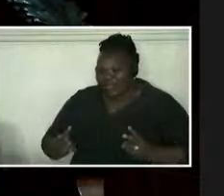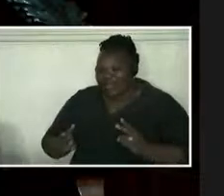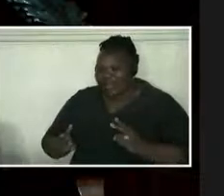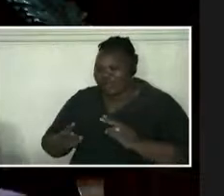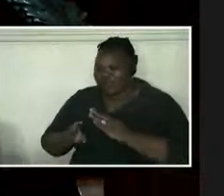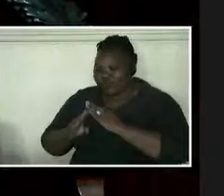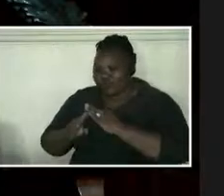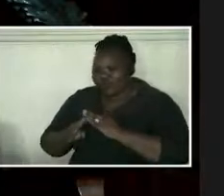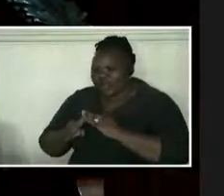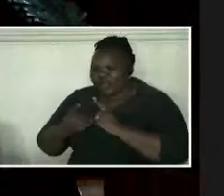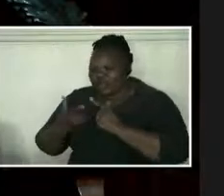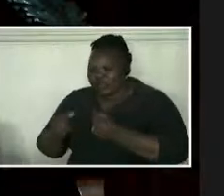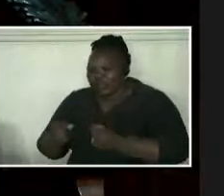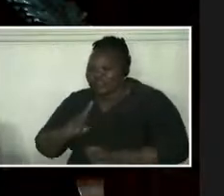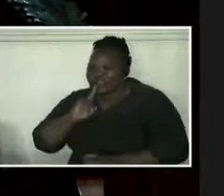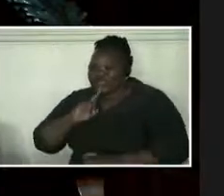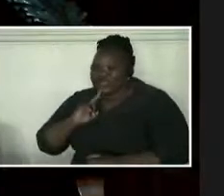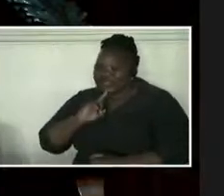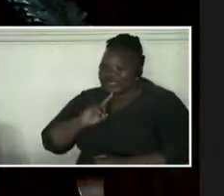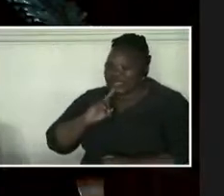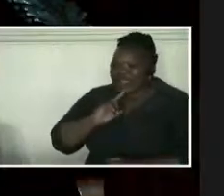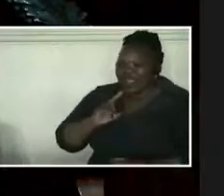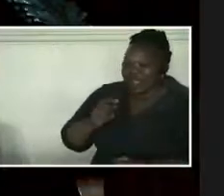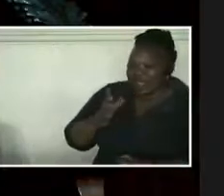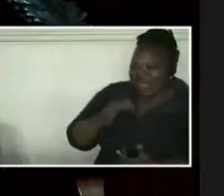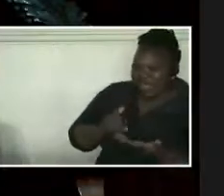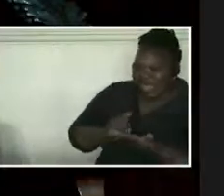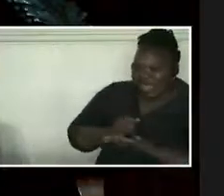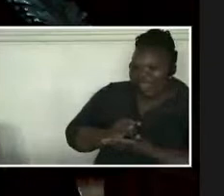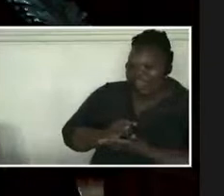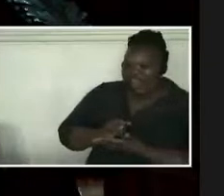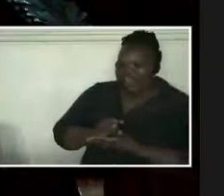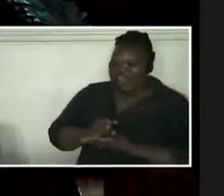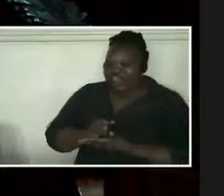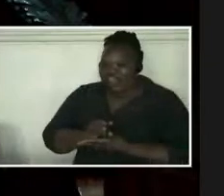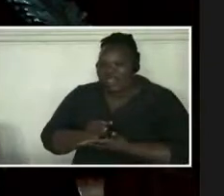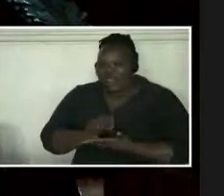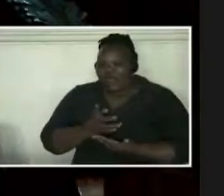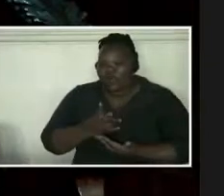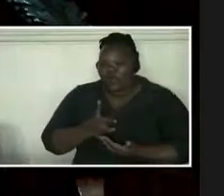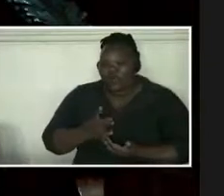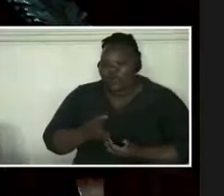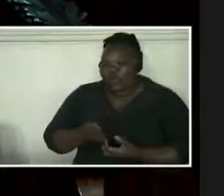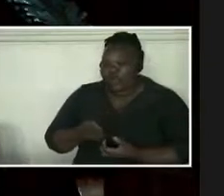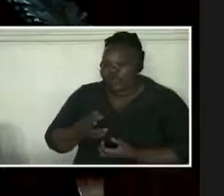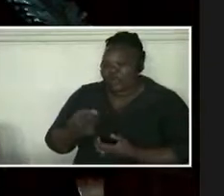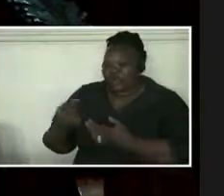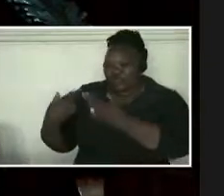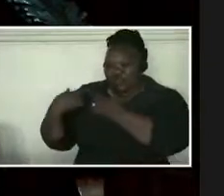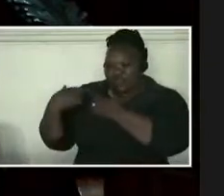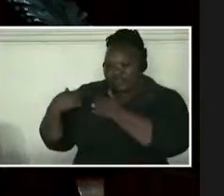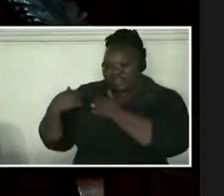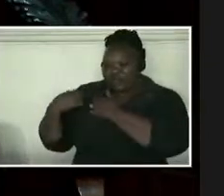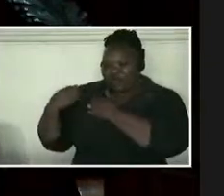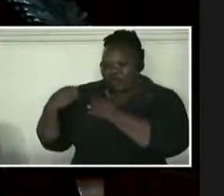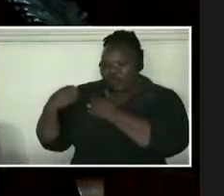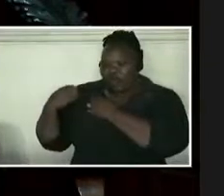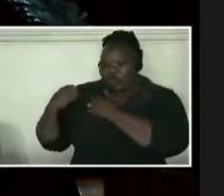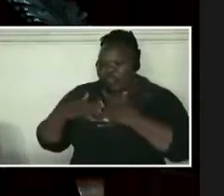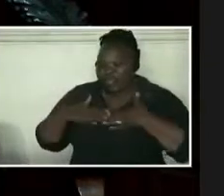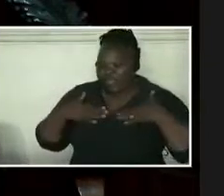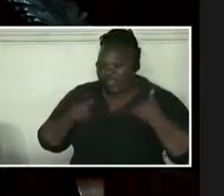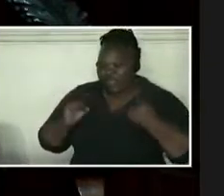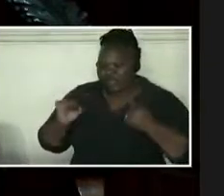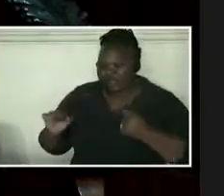promotes cleaning and testing for diseases early and refusing to completely outsource responsibility for their own health to